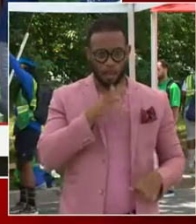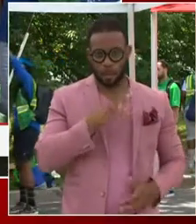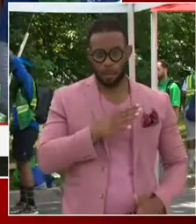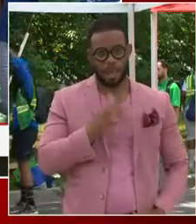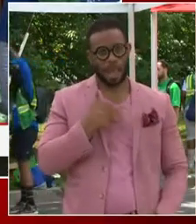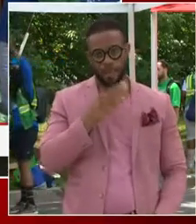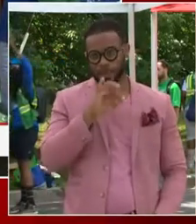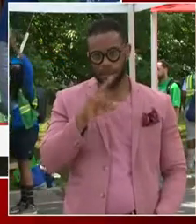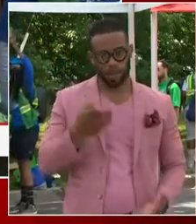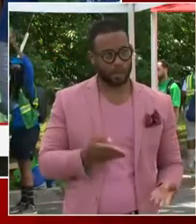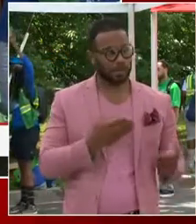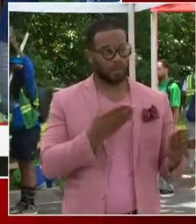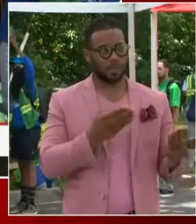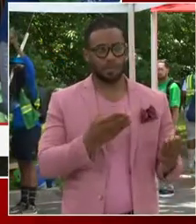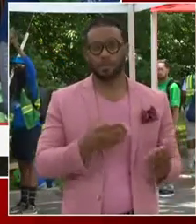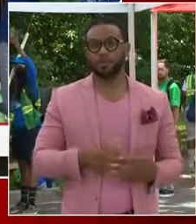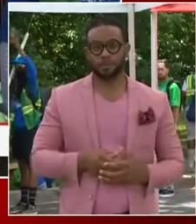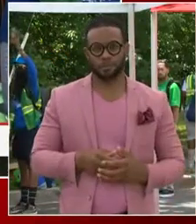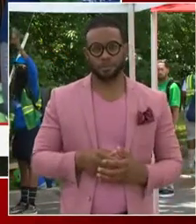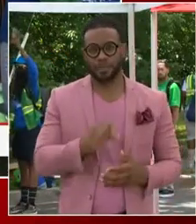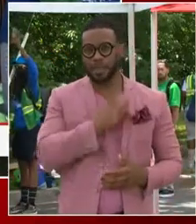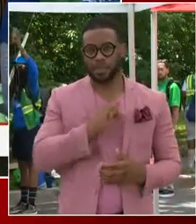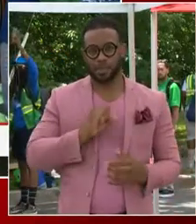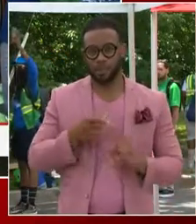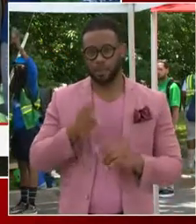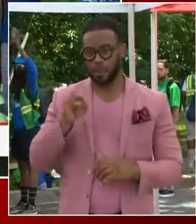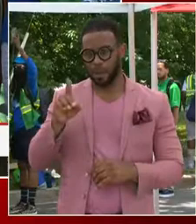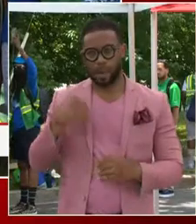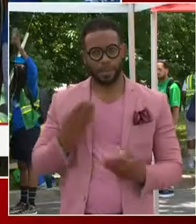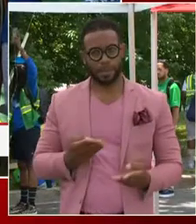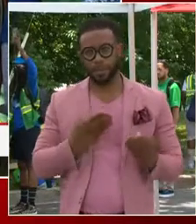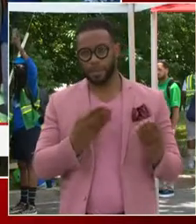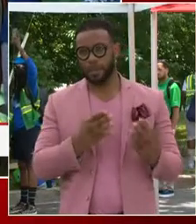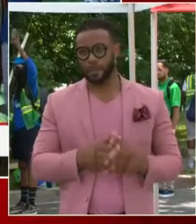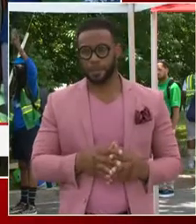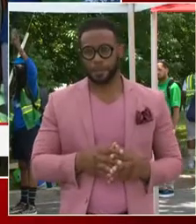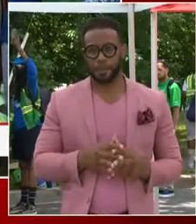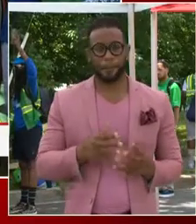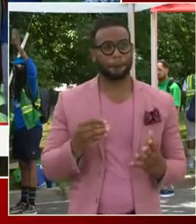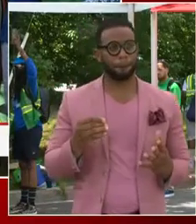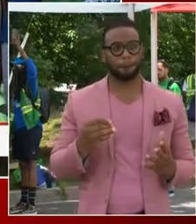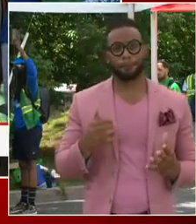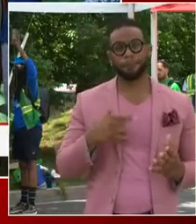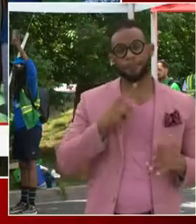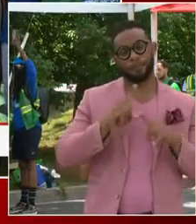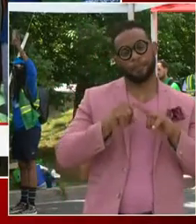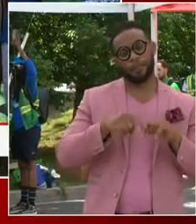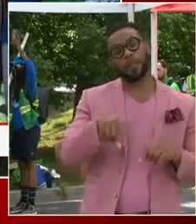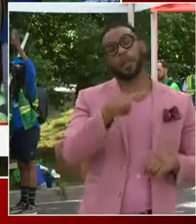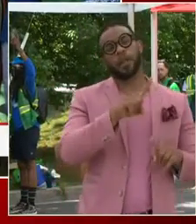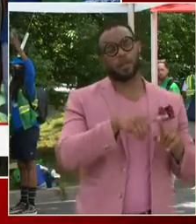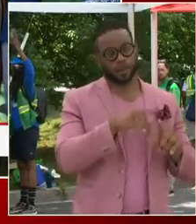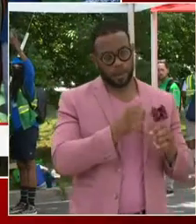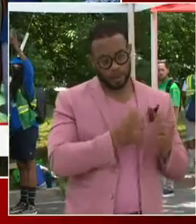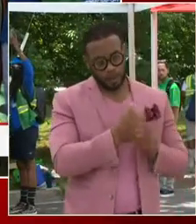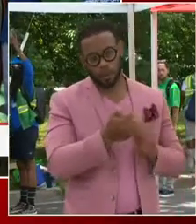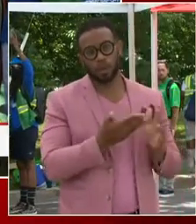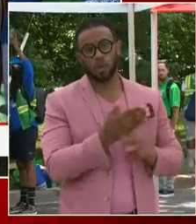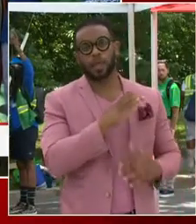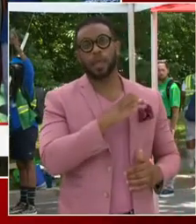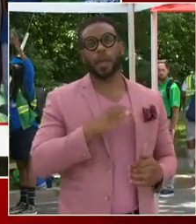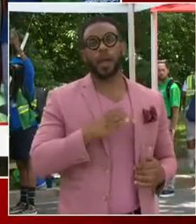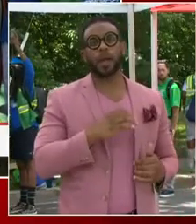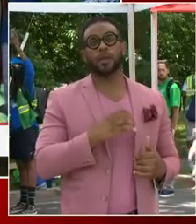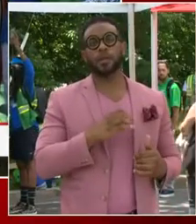a bill. Chris Van Hollen, a senator from Maryland, has a bill. And we're counting on them to get it through the